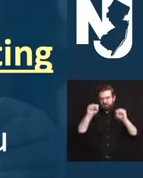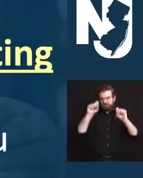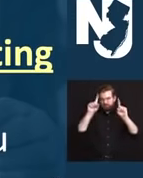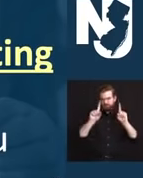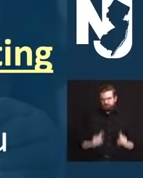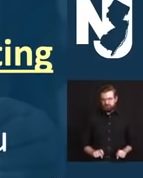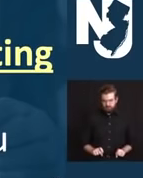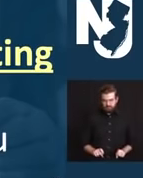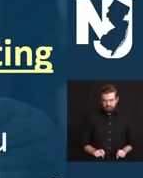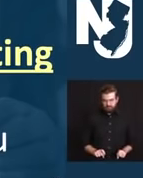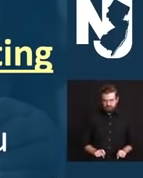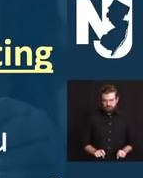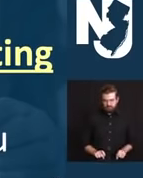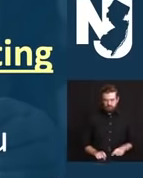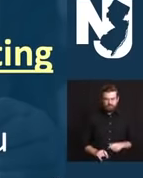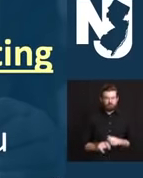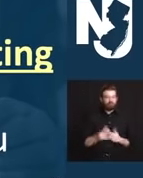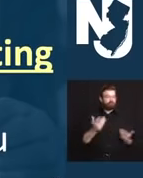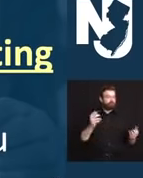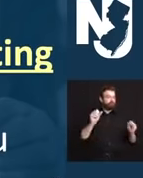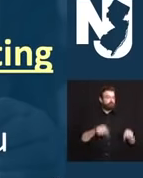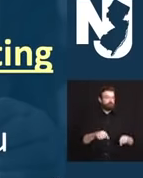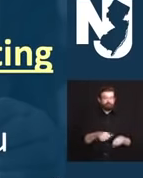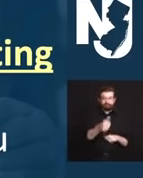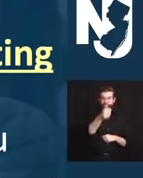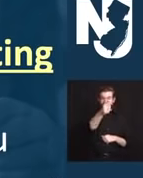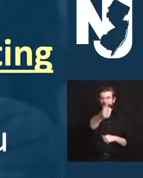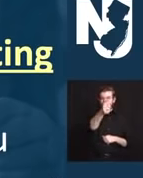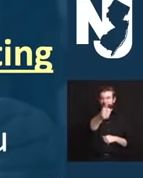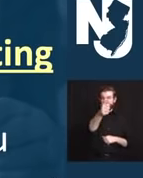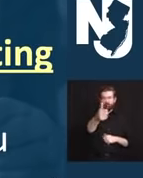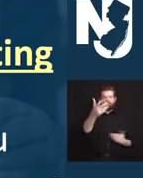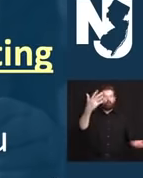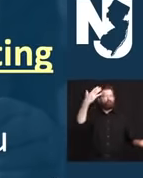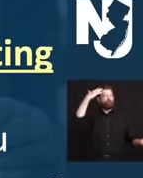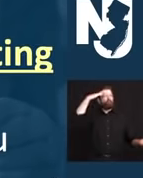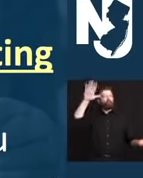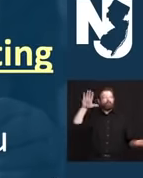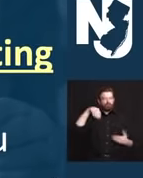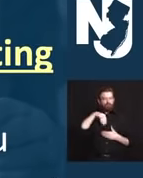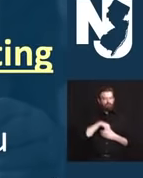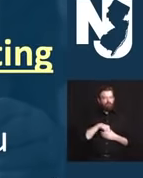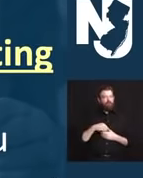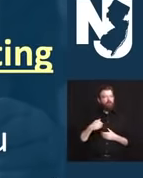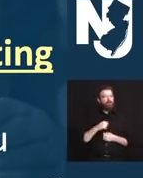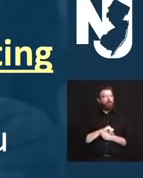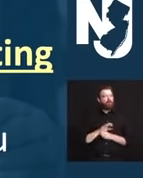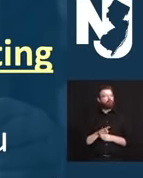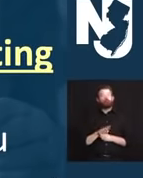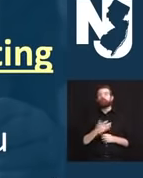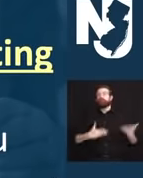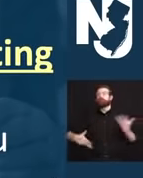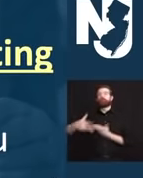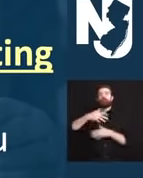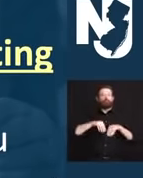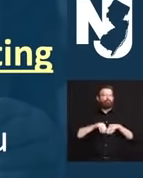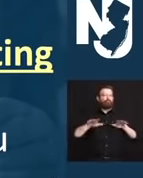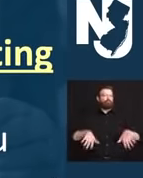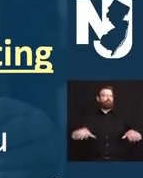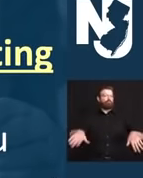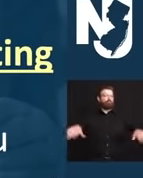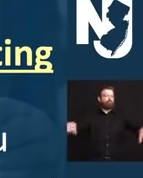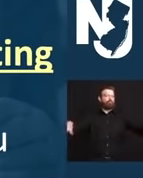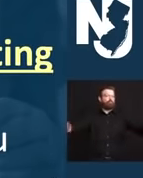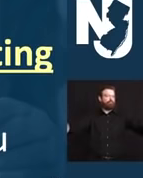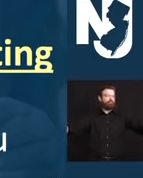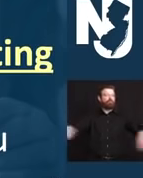are unknowingly carrying this virus and potentially spreading it to your family and friends, especially if you have been recently